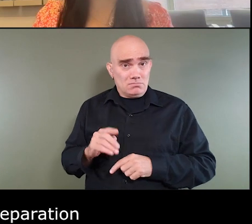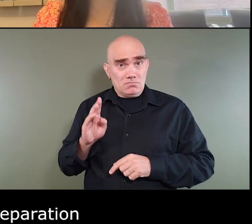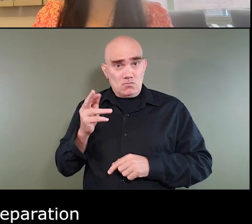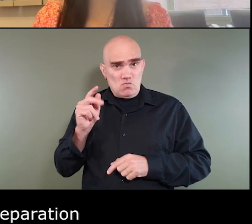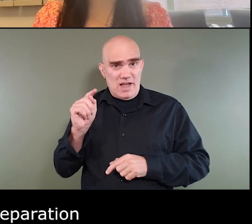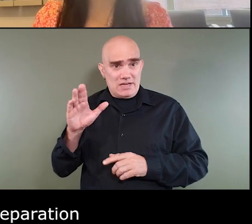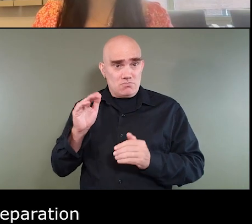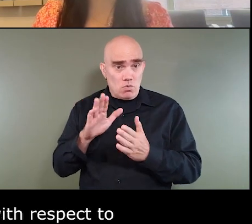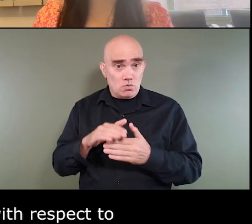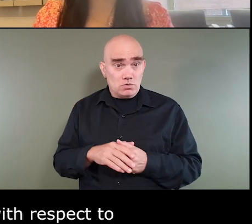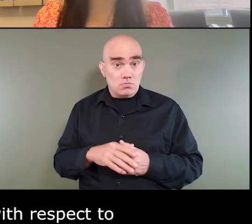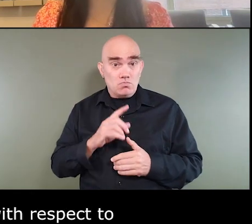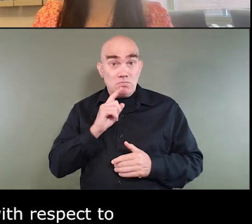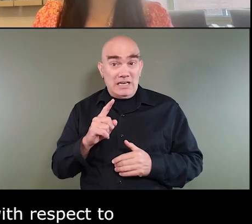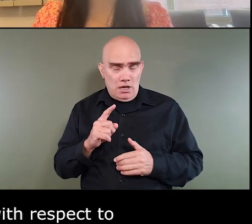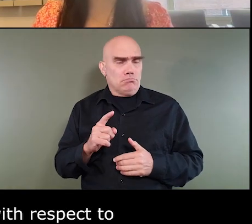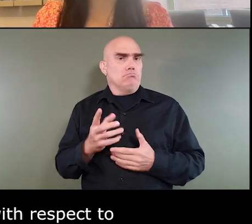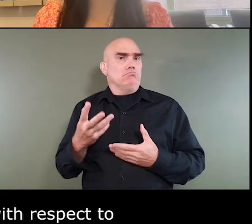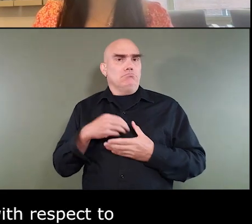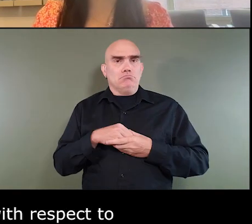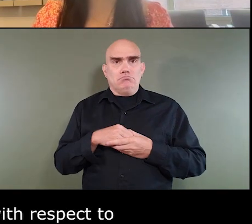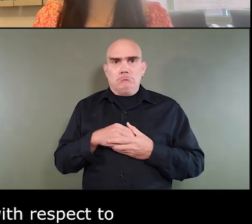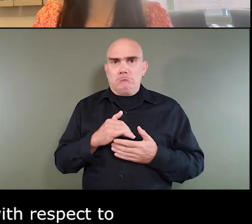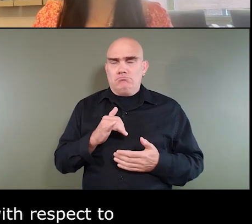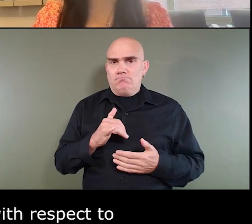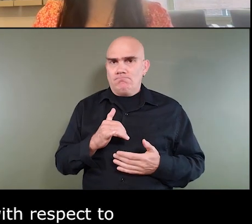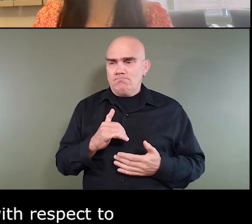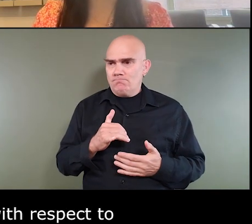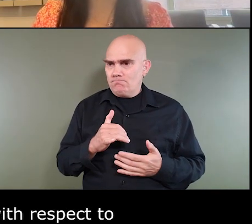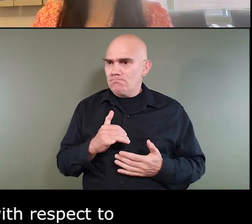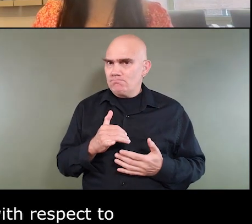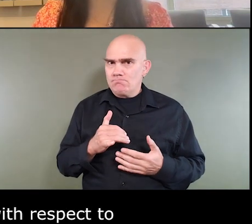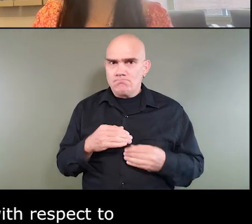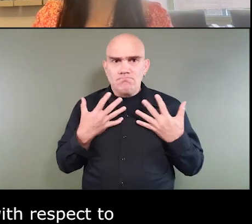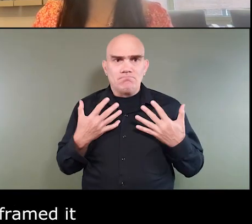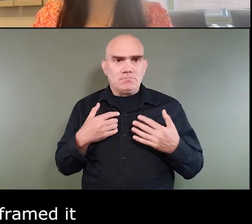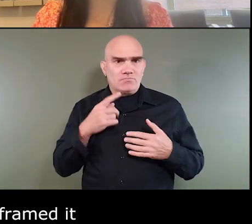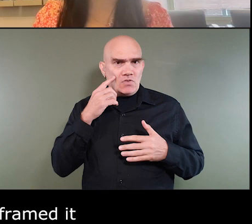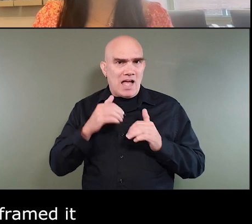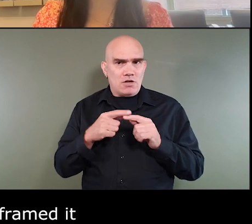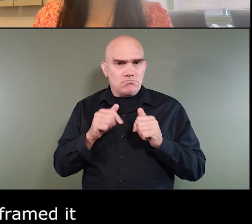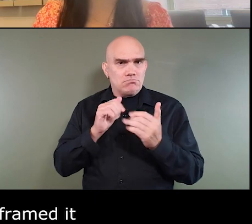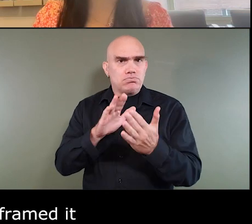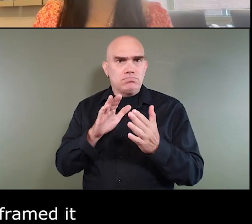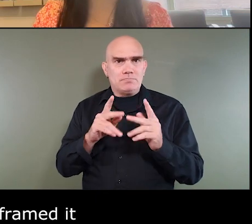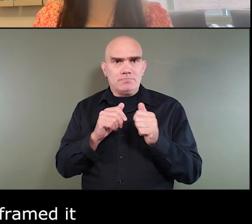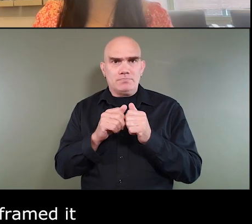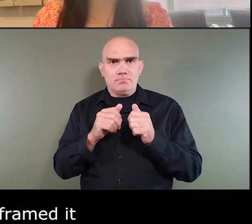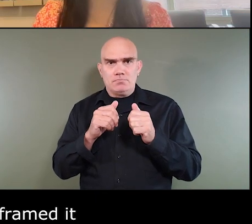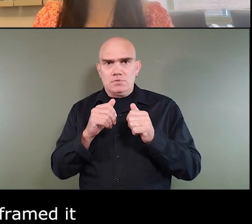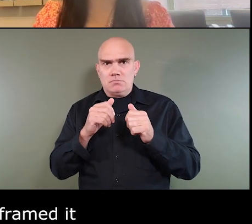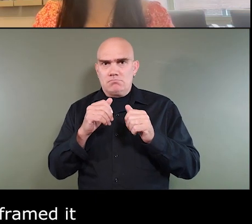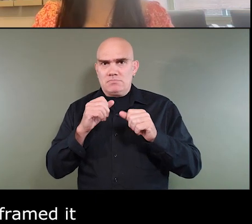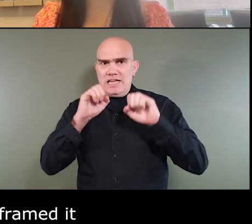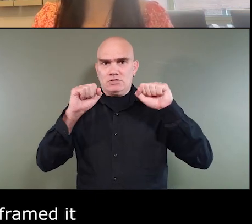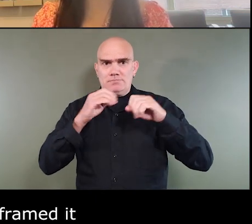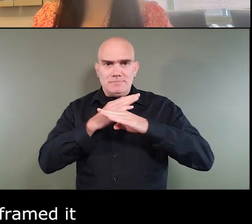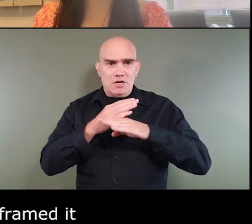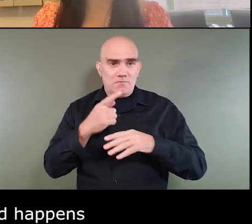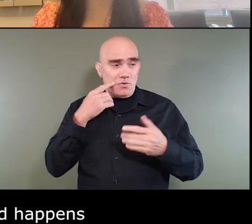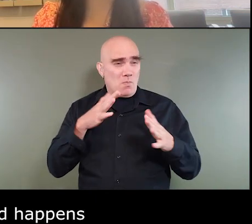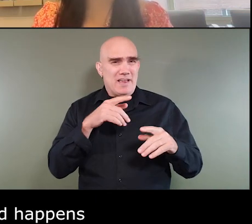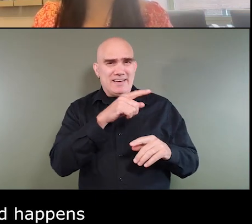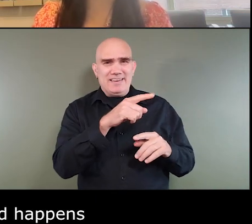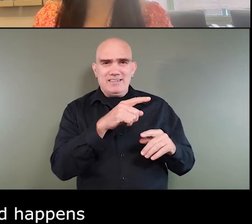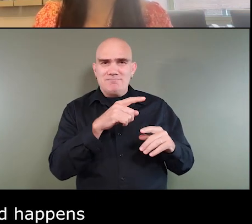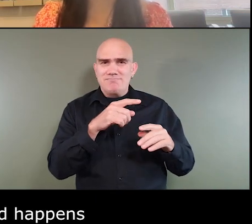his approach, which resonated to me with respect to the barriers that folks encounter. I mean, the way he framed it is some of those barriers